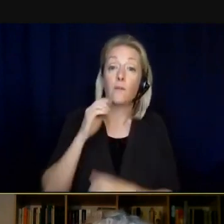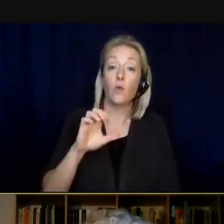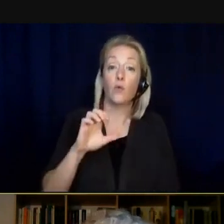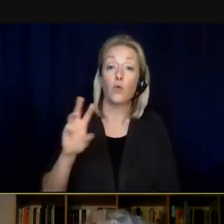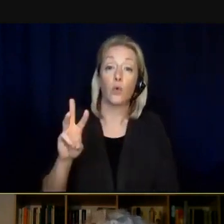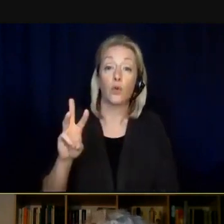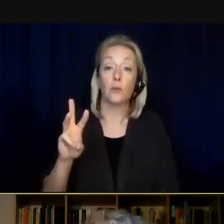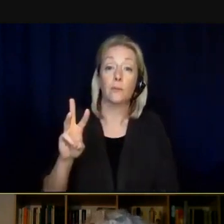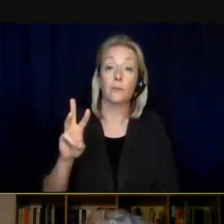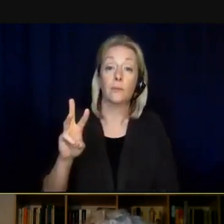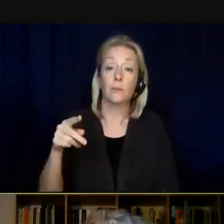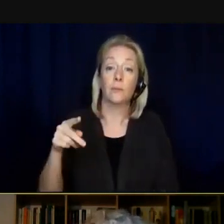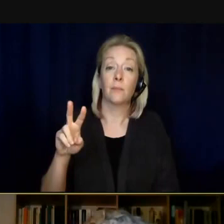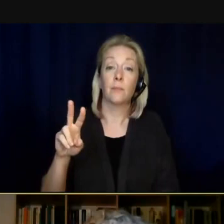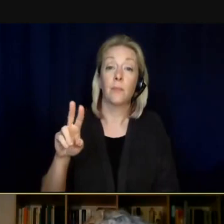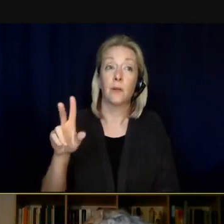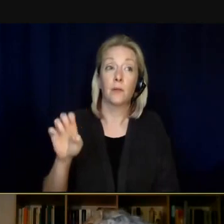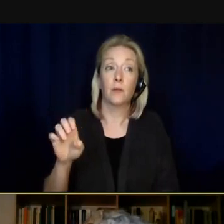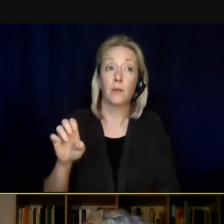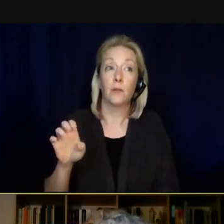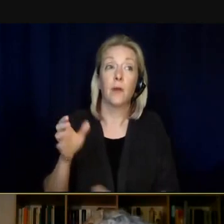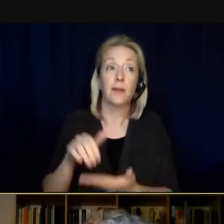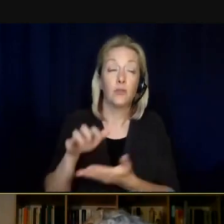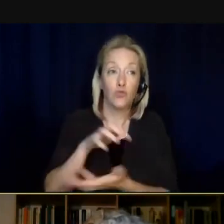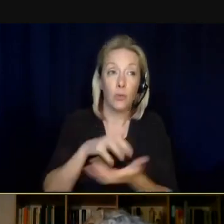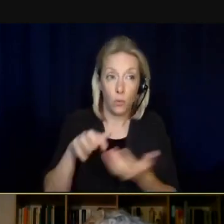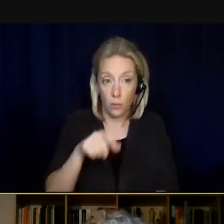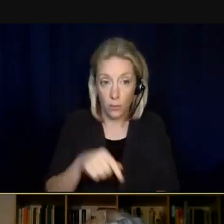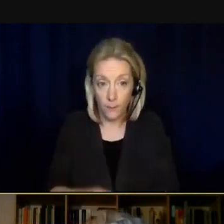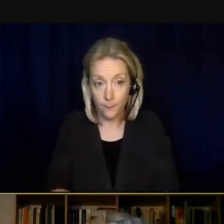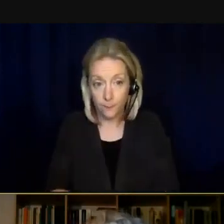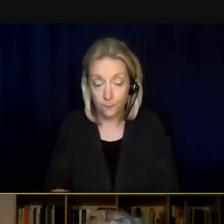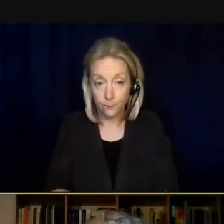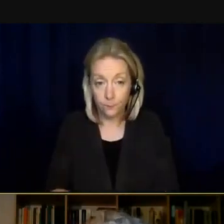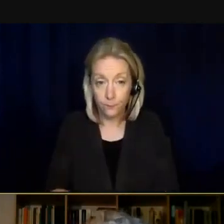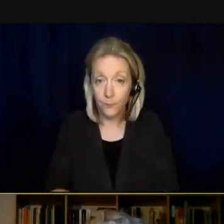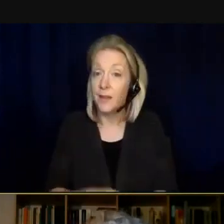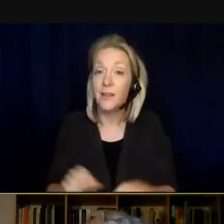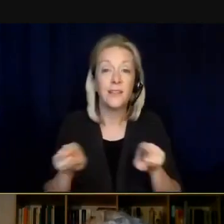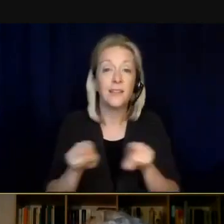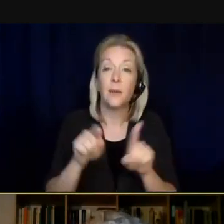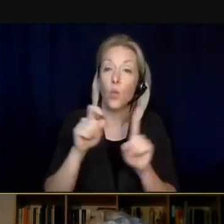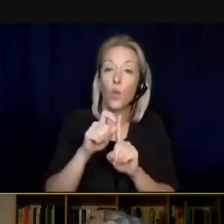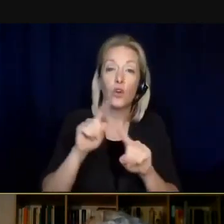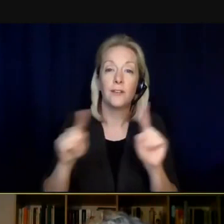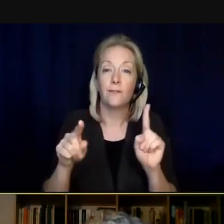puzzle. Again, scramble again, so you see same words, different puzzle.